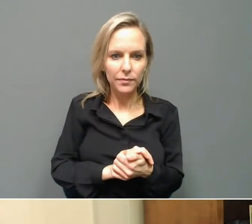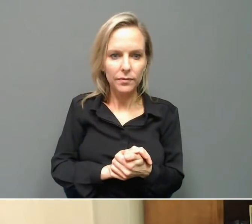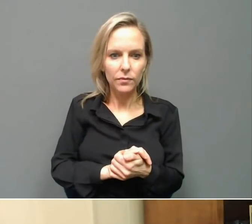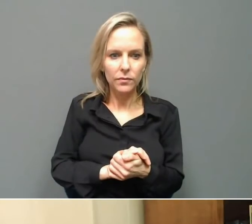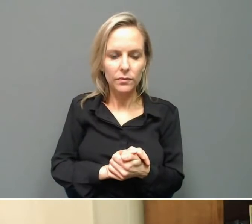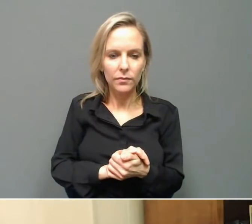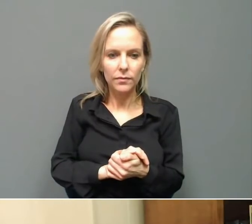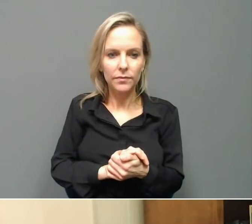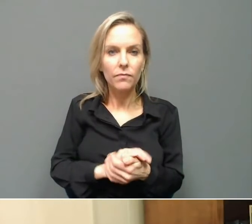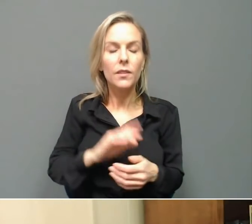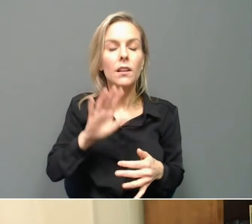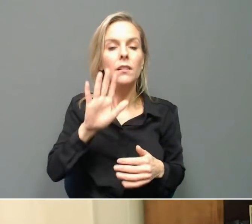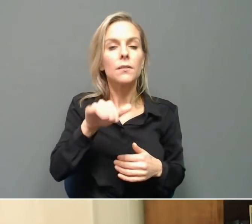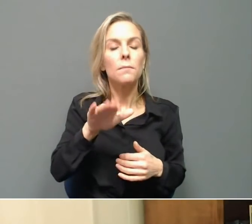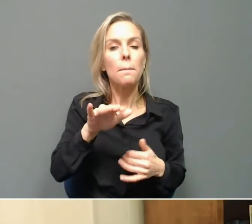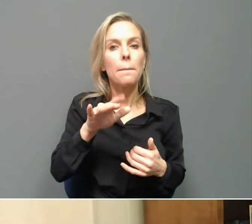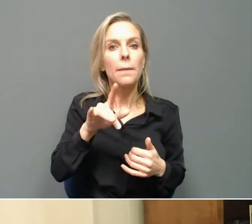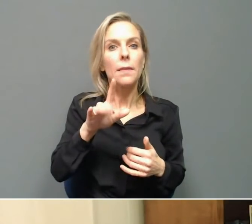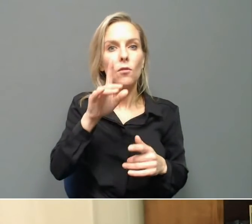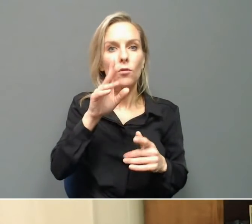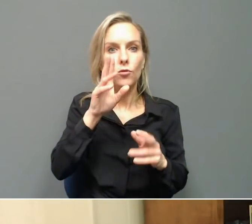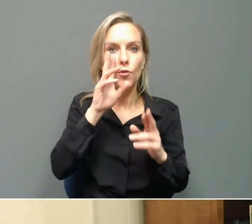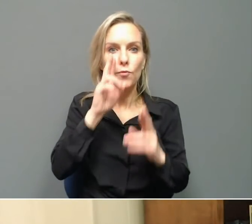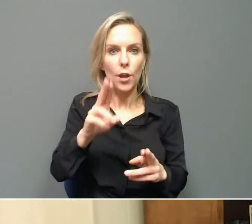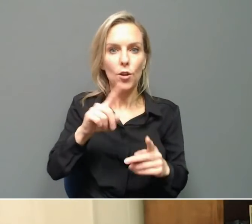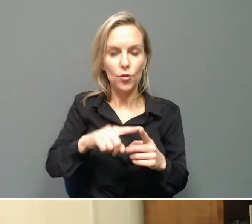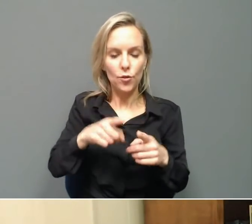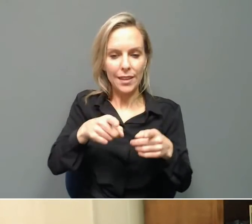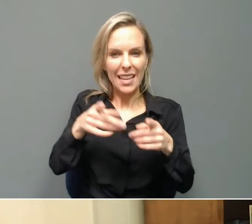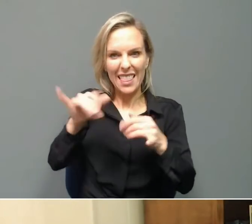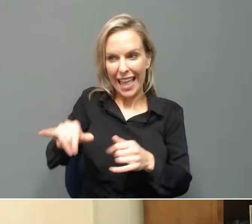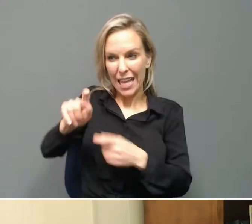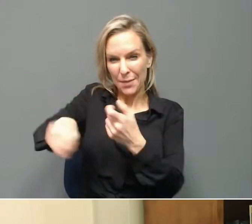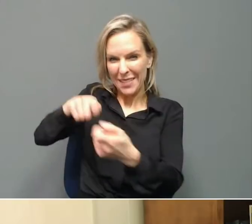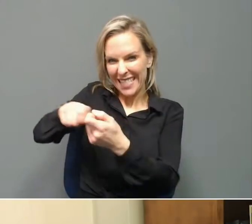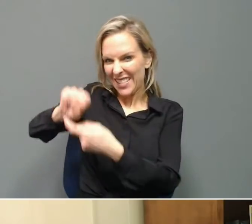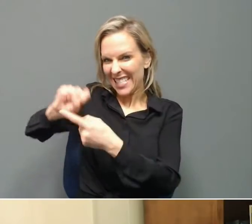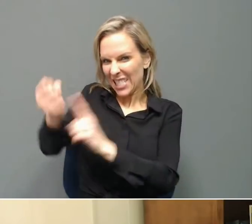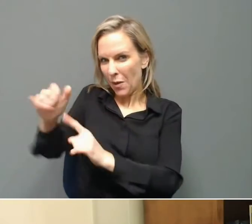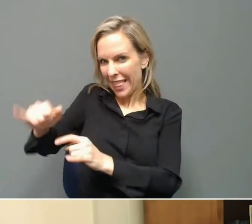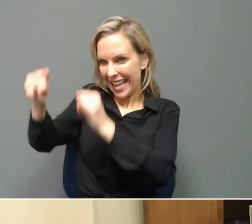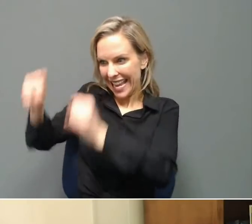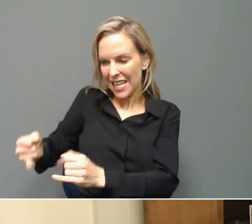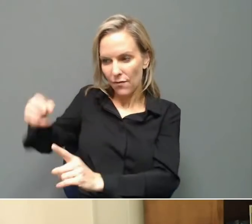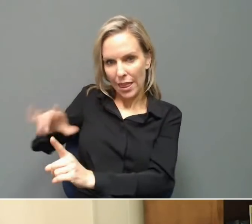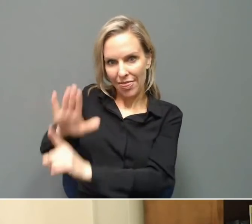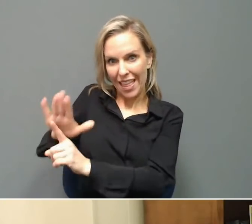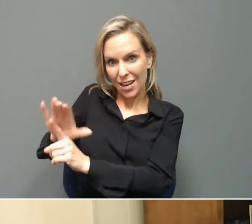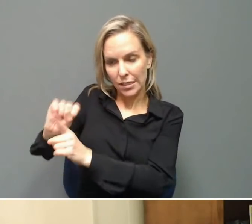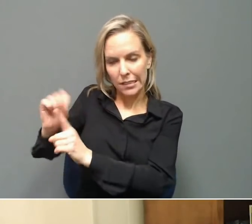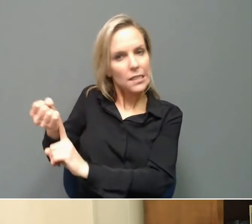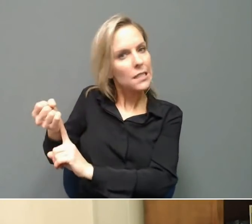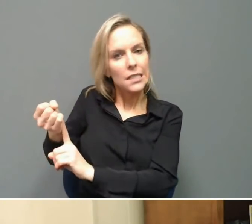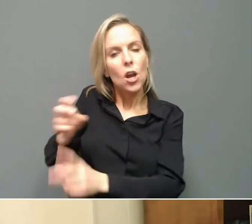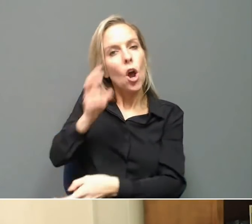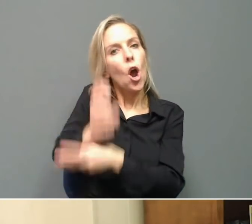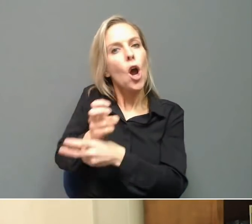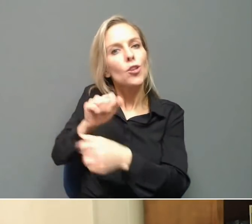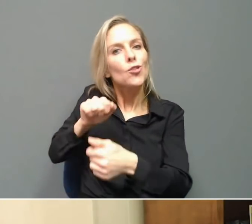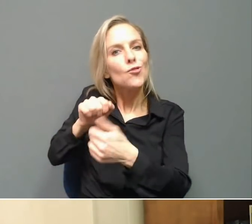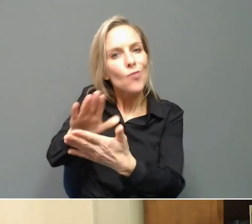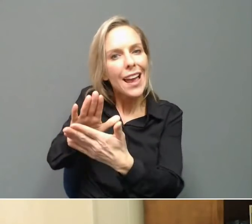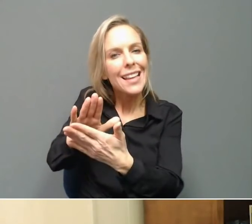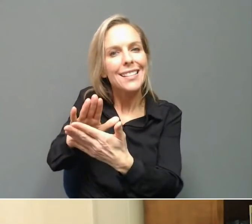Okay, with respect to the individual claimant you mentioned, obviously, it's hard to address here on the